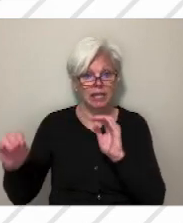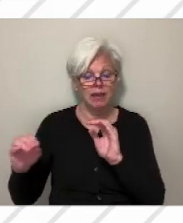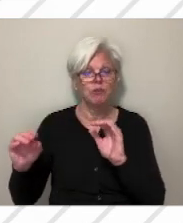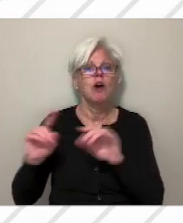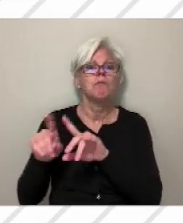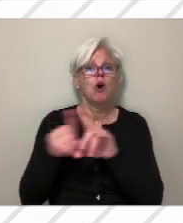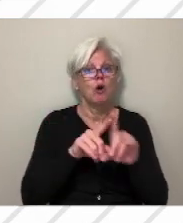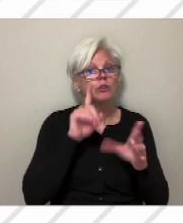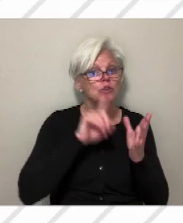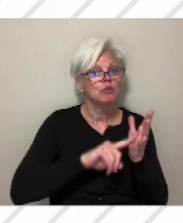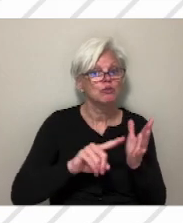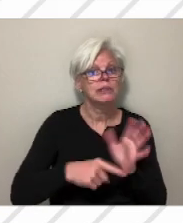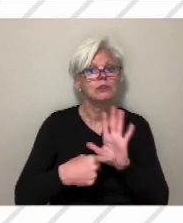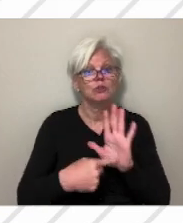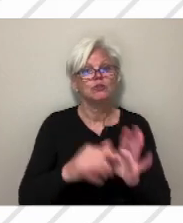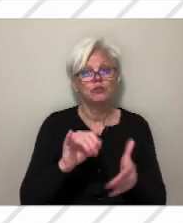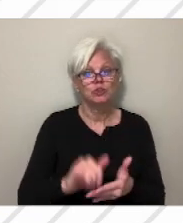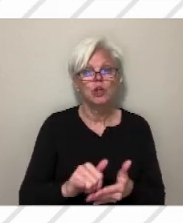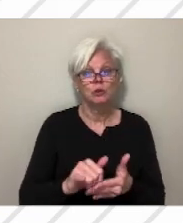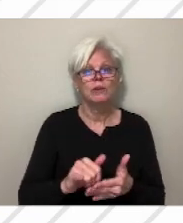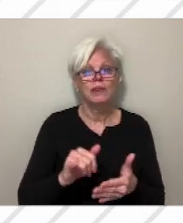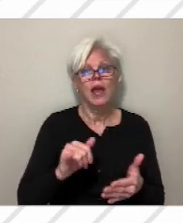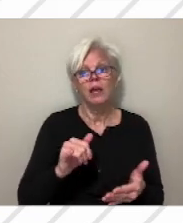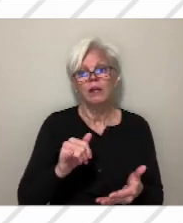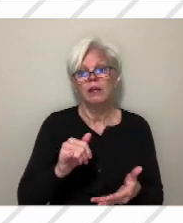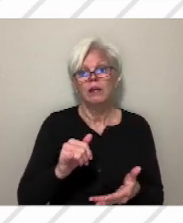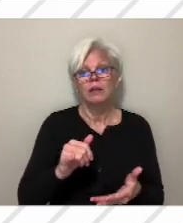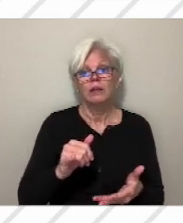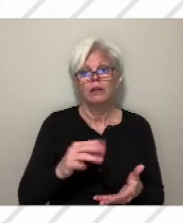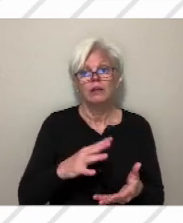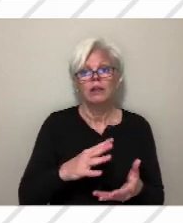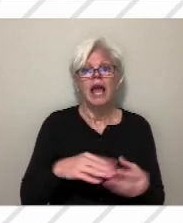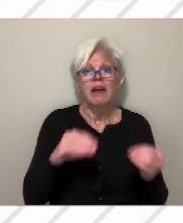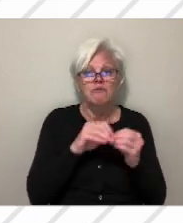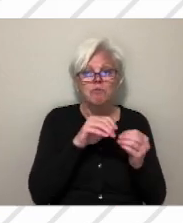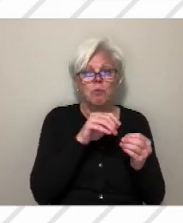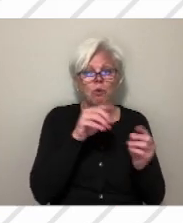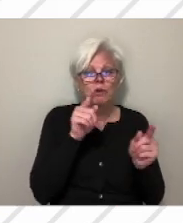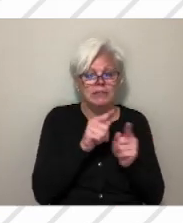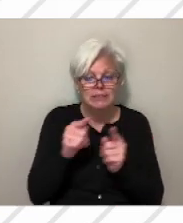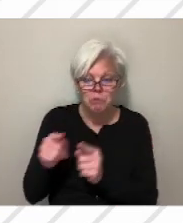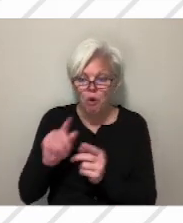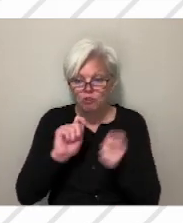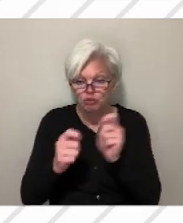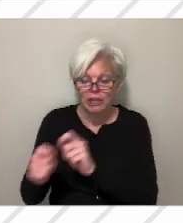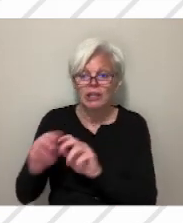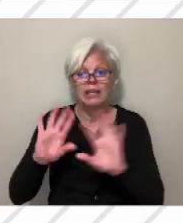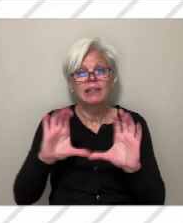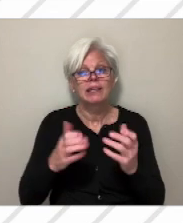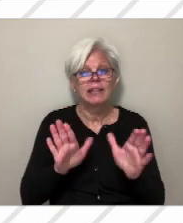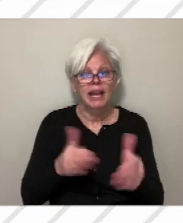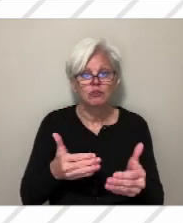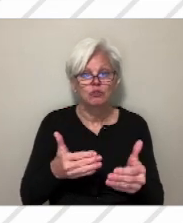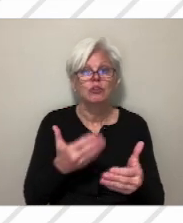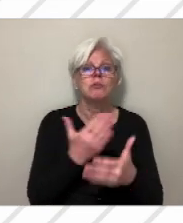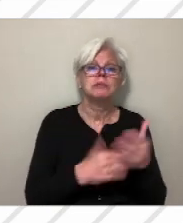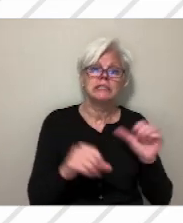suggest that we can make more granular changes even in the classroom. Some science suggests